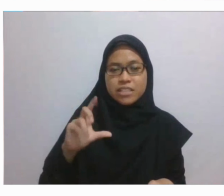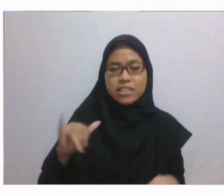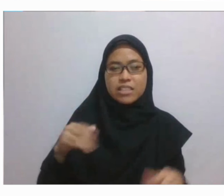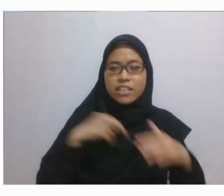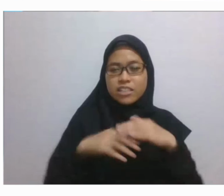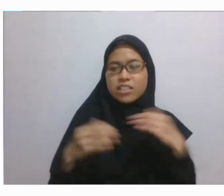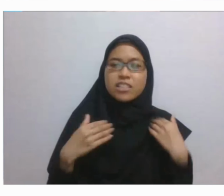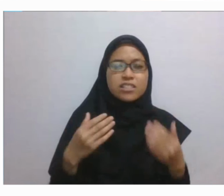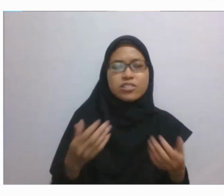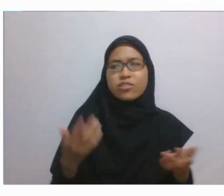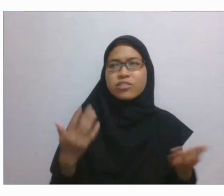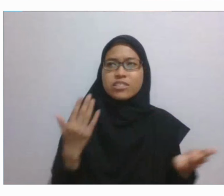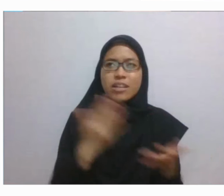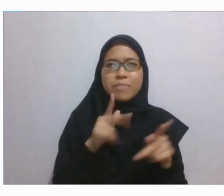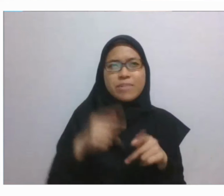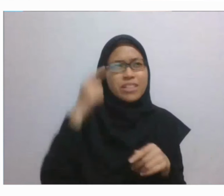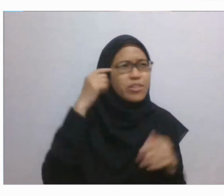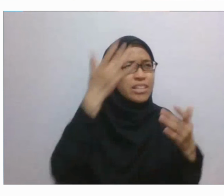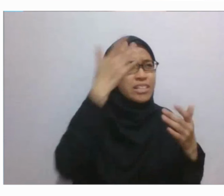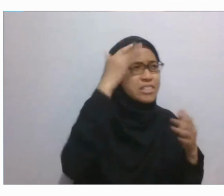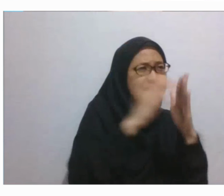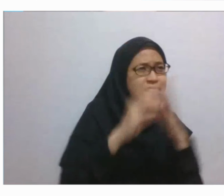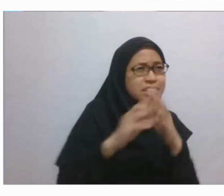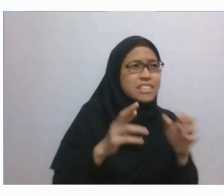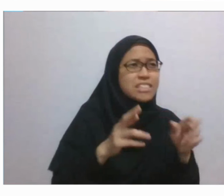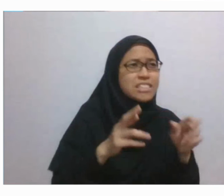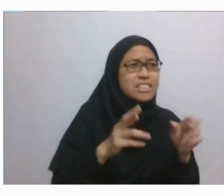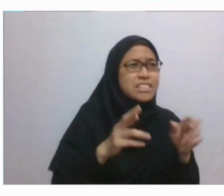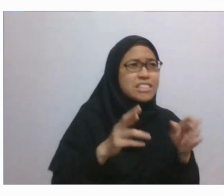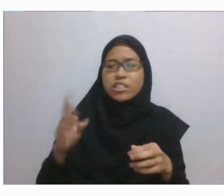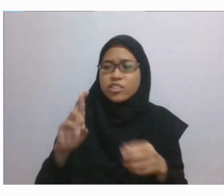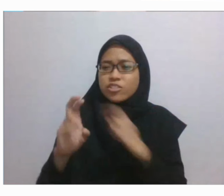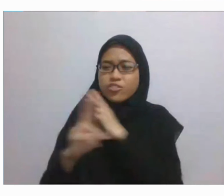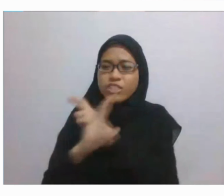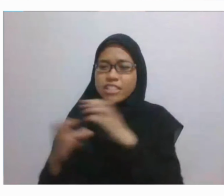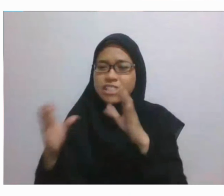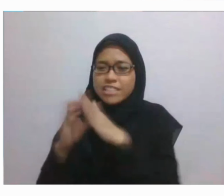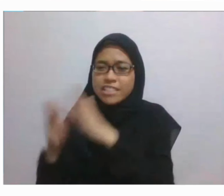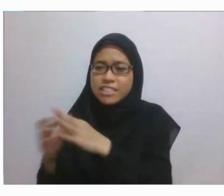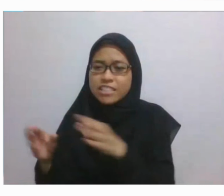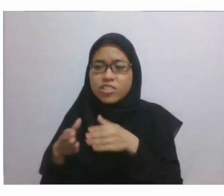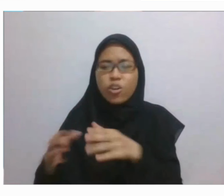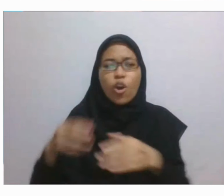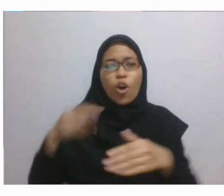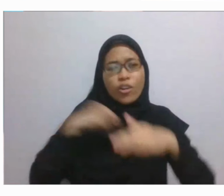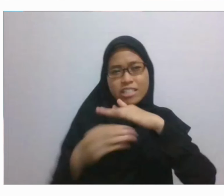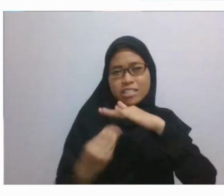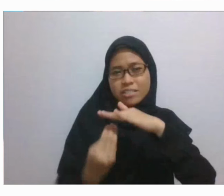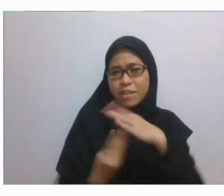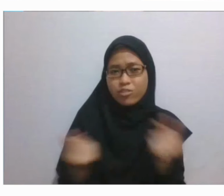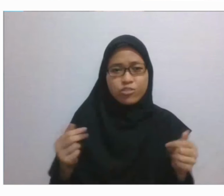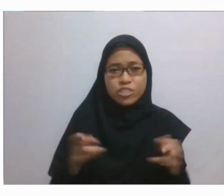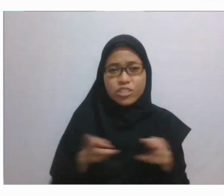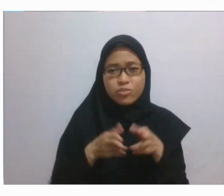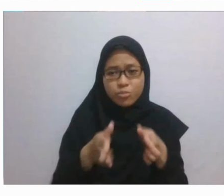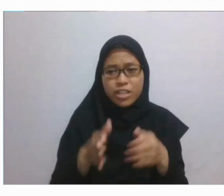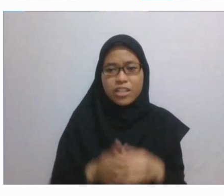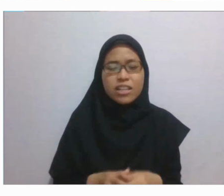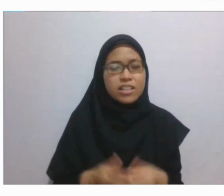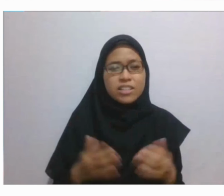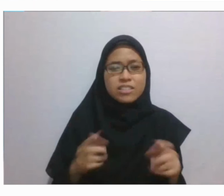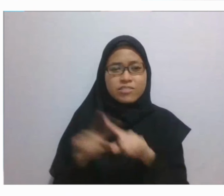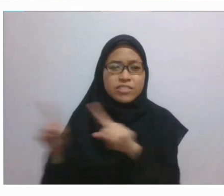do we want the smart city route, or do we want the resilient city route, or do we want the nature-based solutions route? But some senses, like any kind of form of